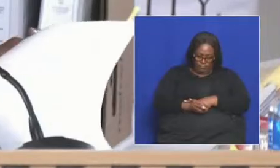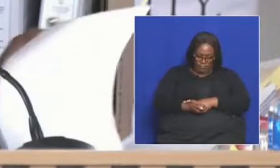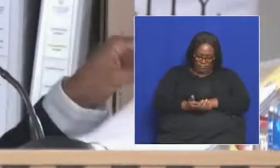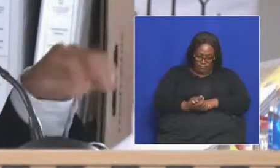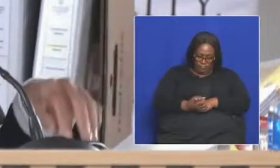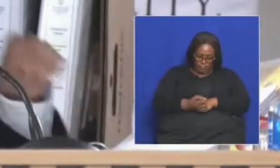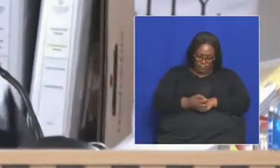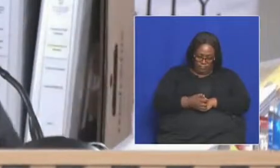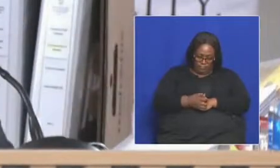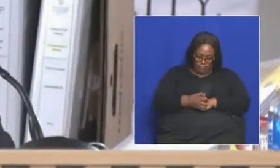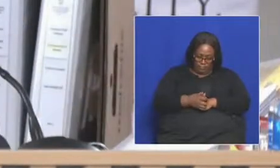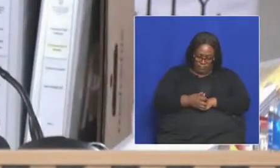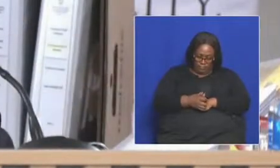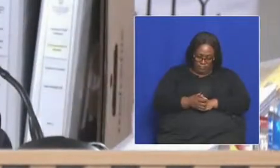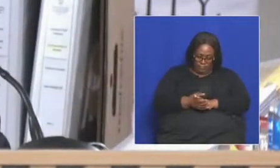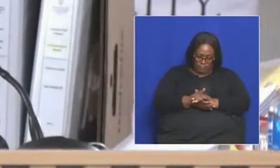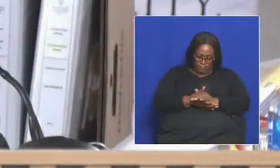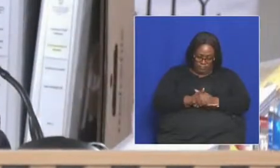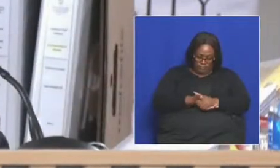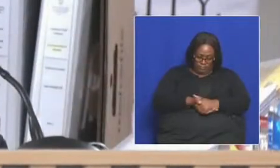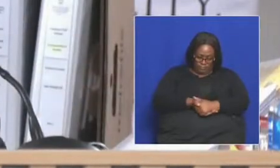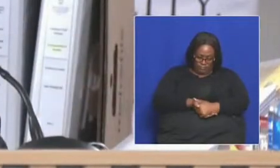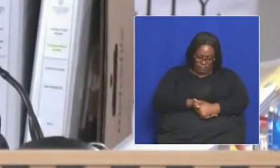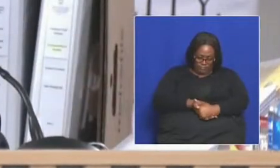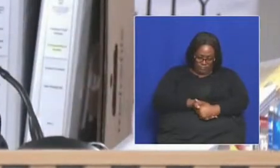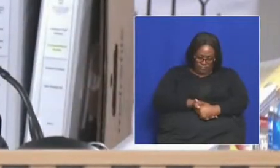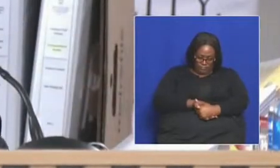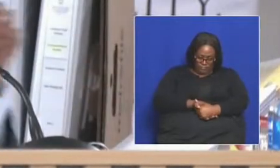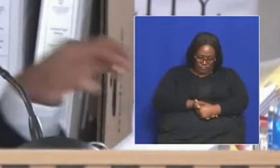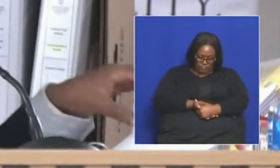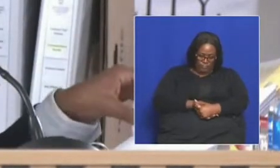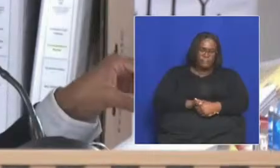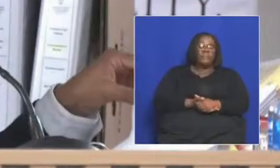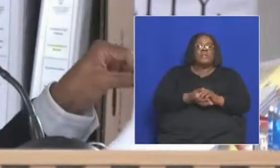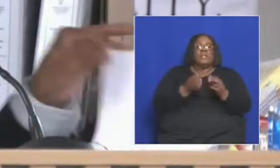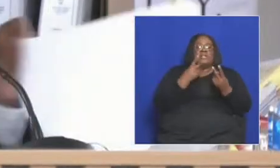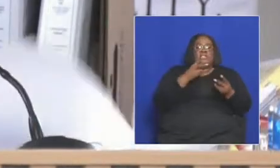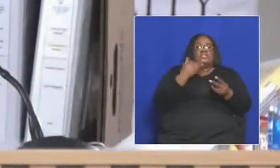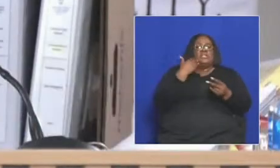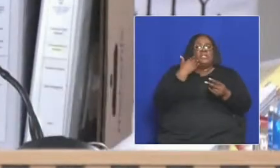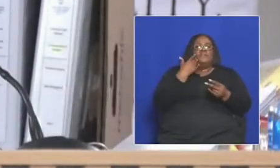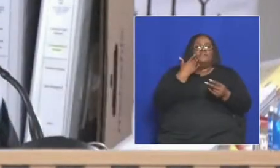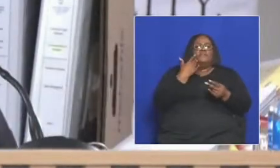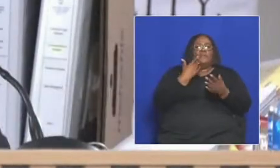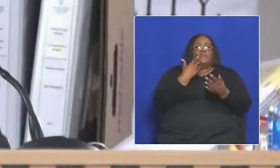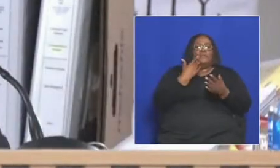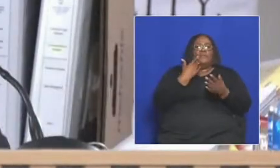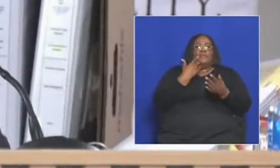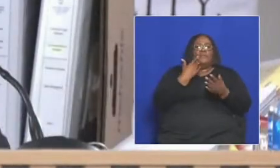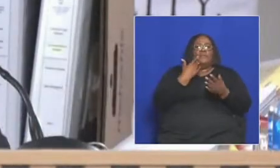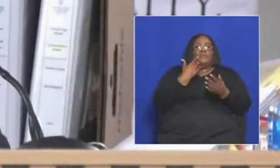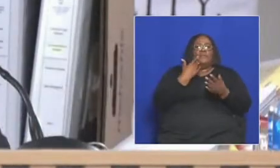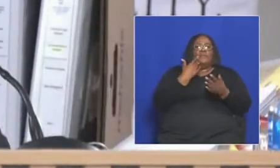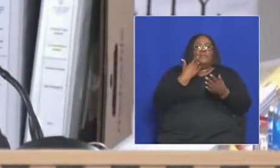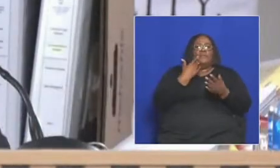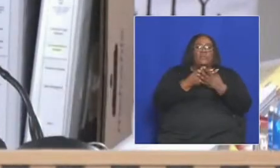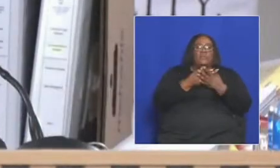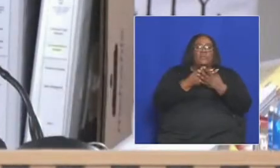we can get clarified. As a matter of interest, if we go to page